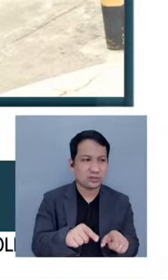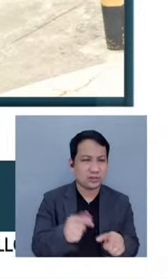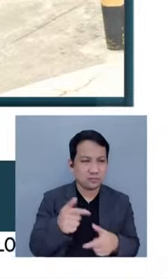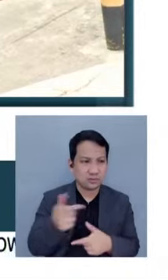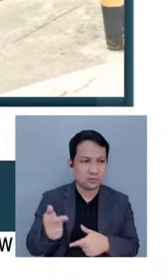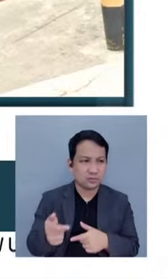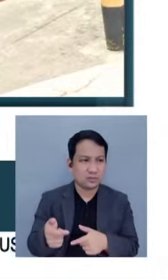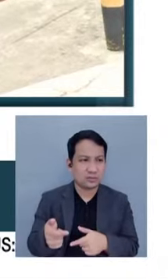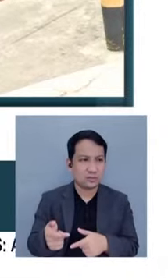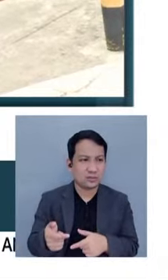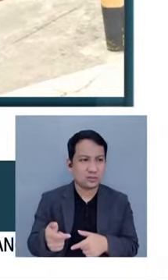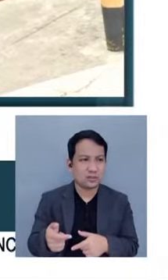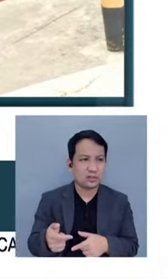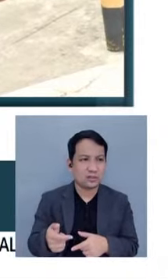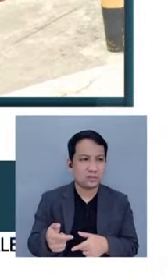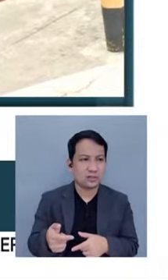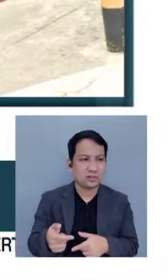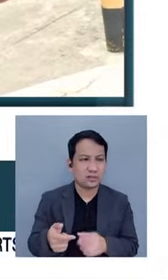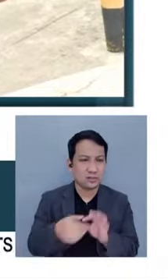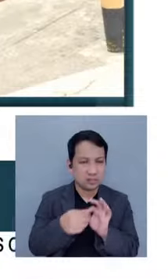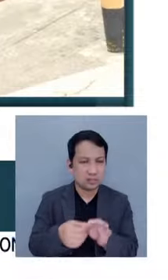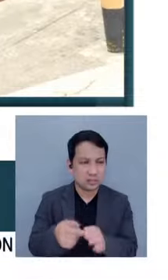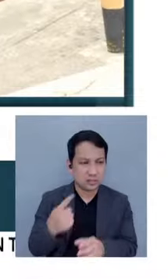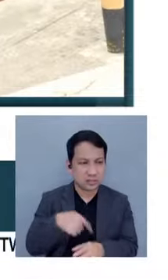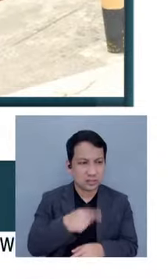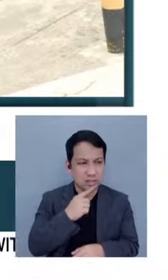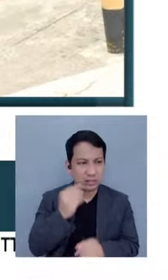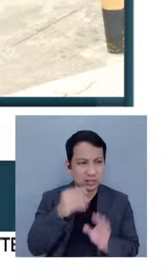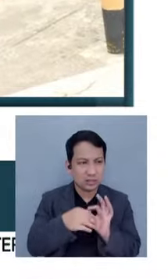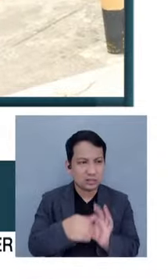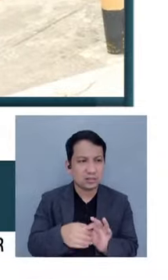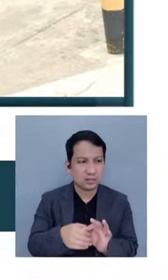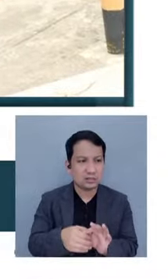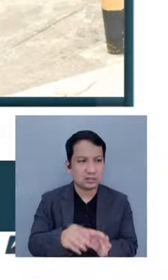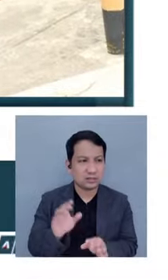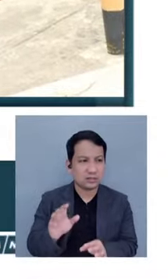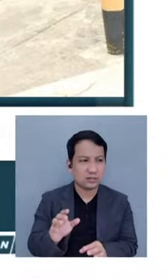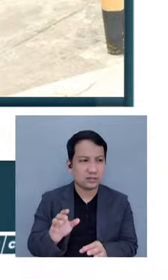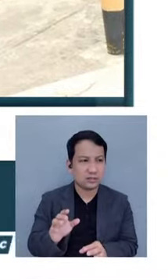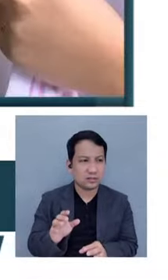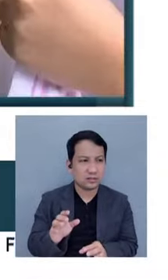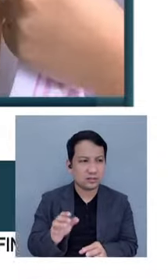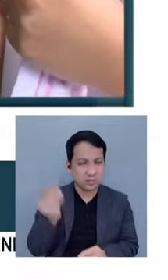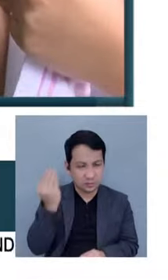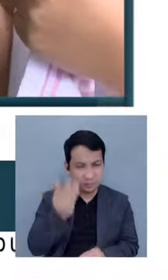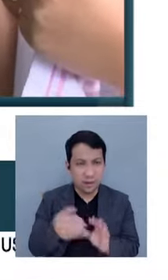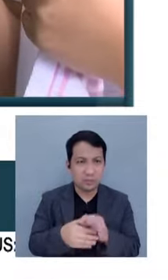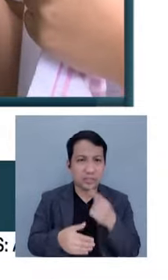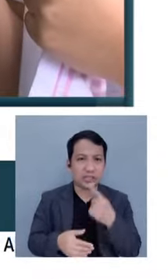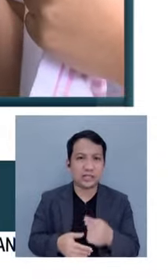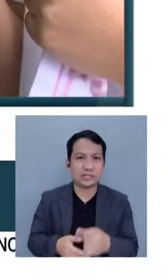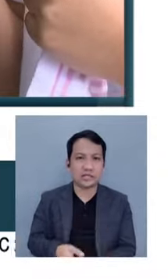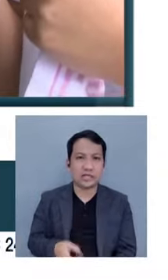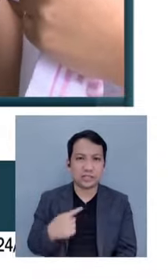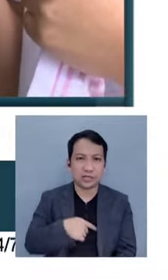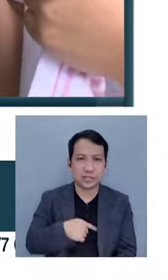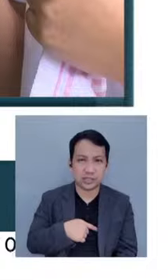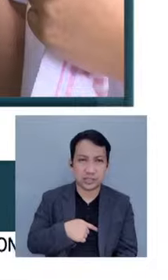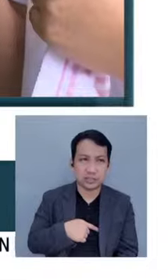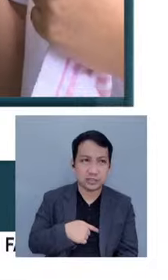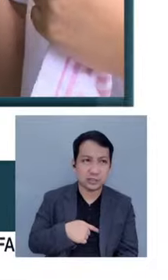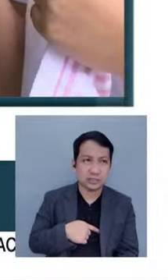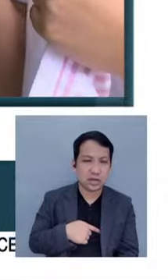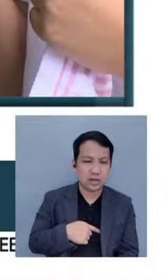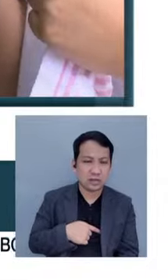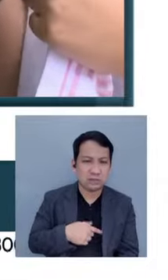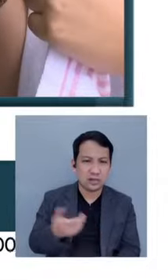they're holding the entire machinery, these enterprises, these advanced persistent threat groups. These groups are they have